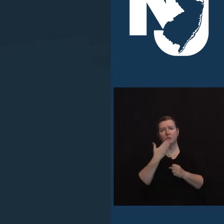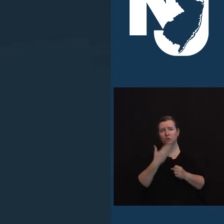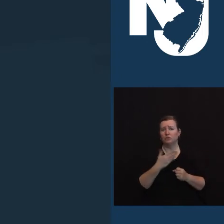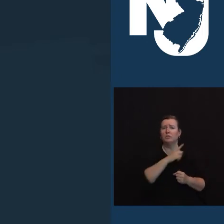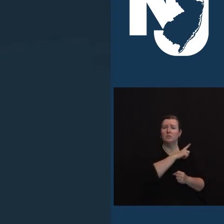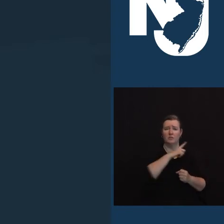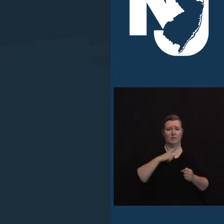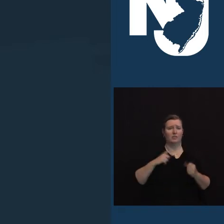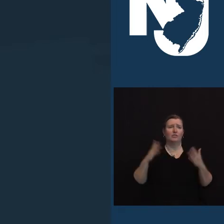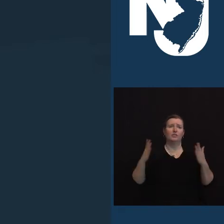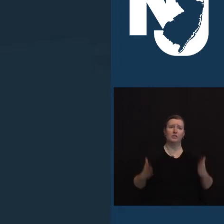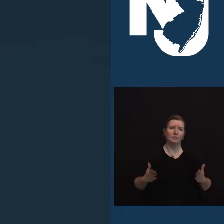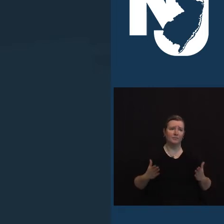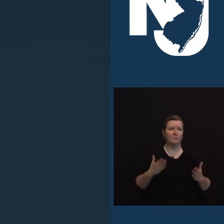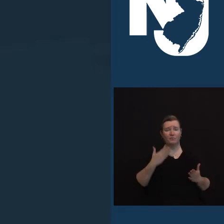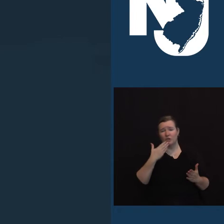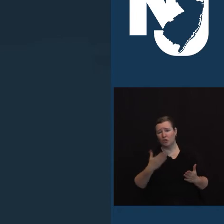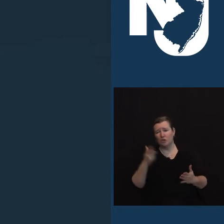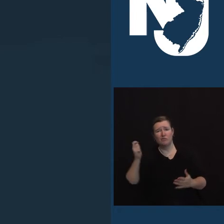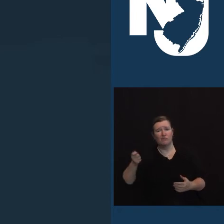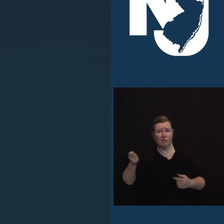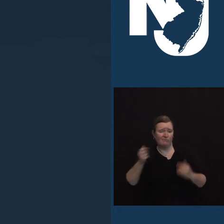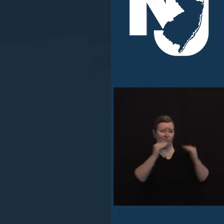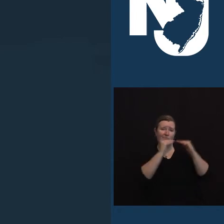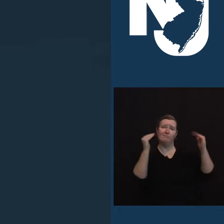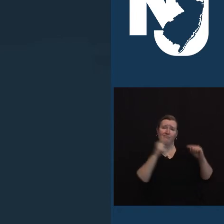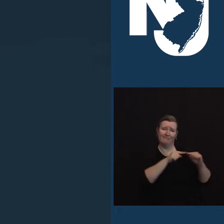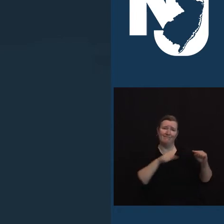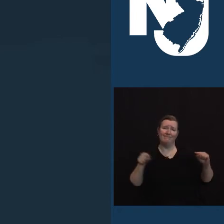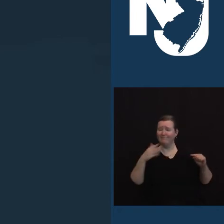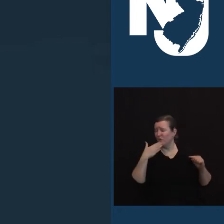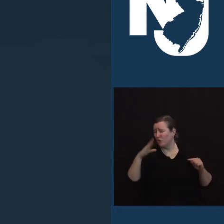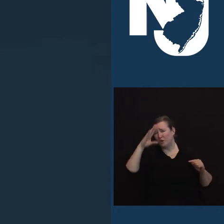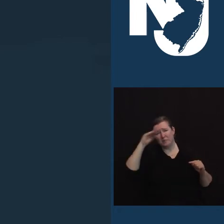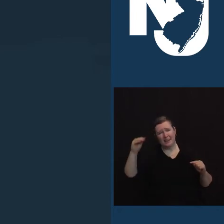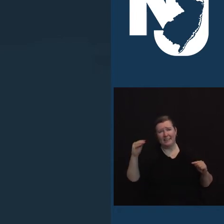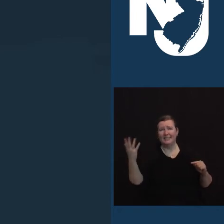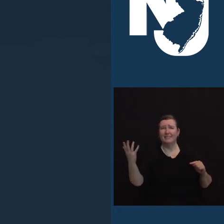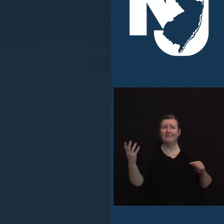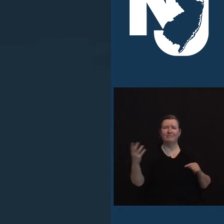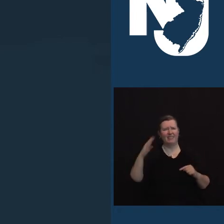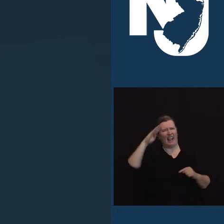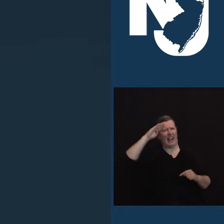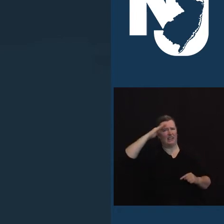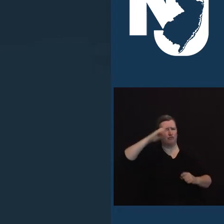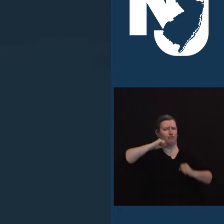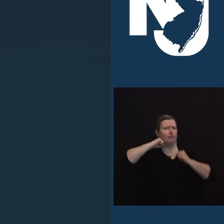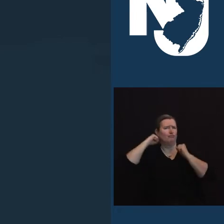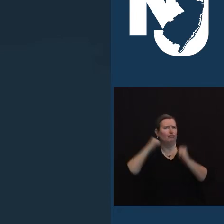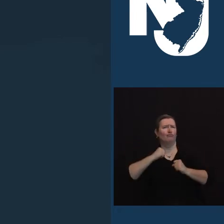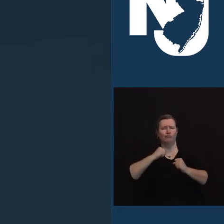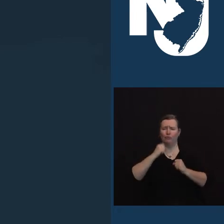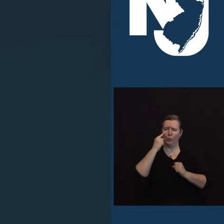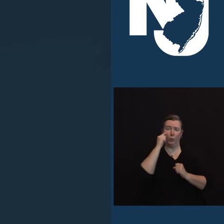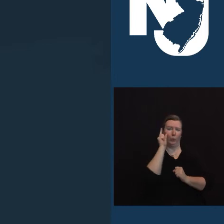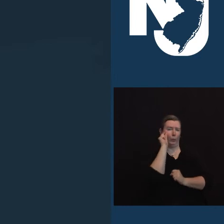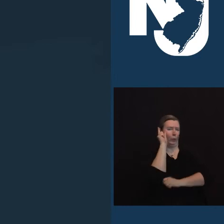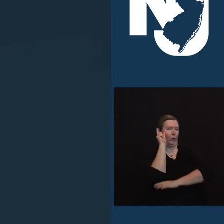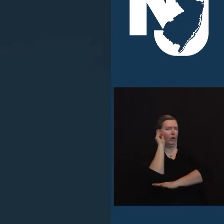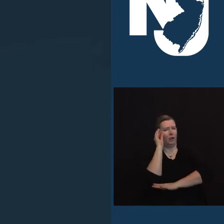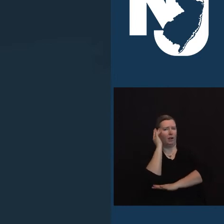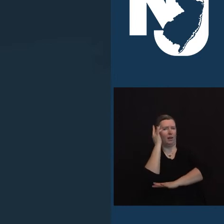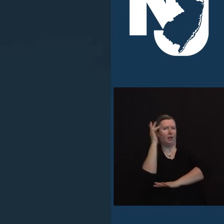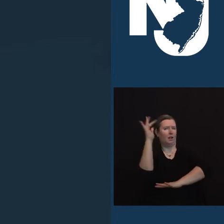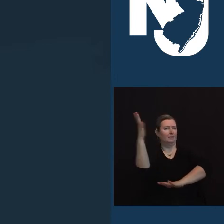man. And in his true Irish style, he did it all with a tremendous twinkle in his eye, as you can see, and often with a